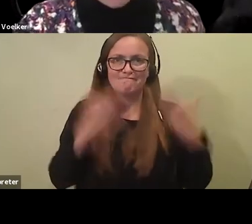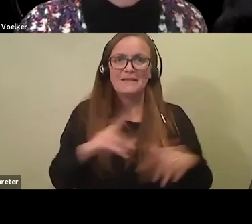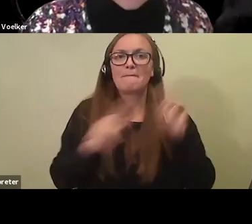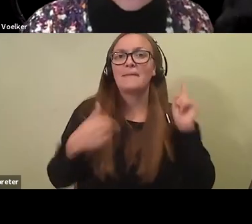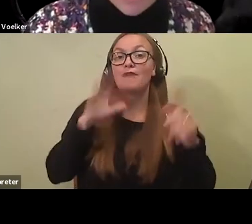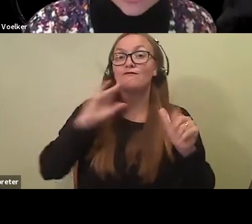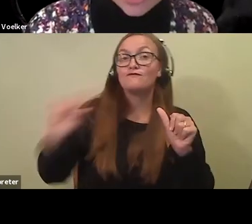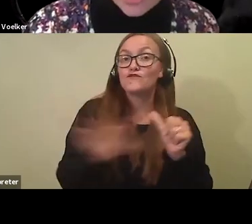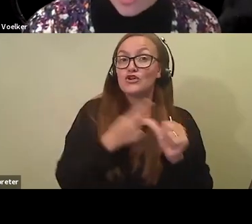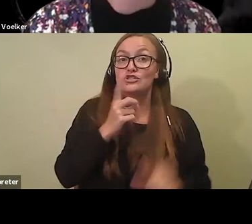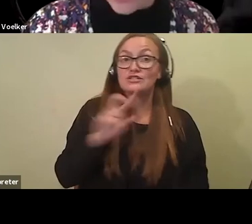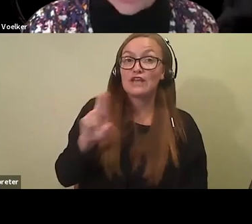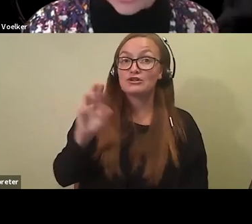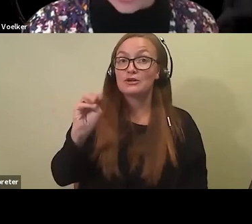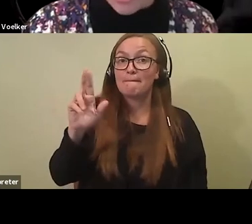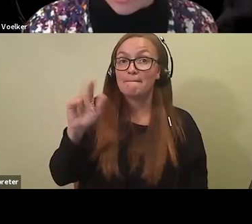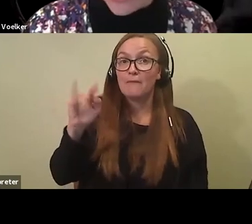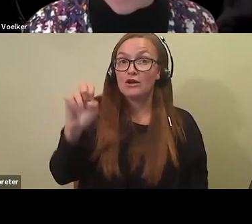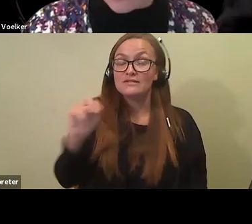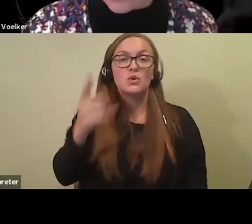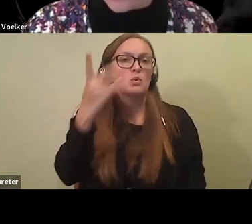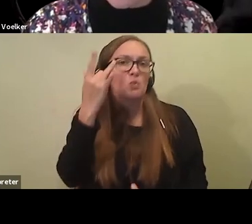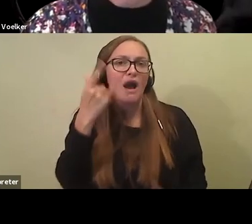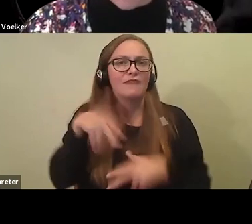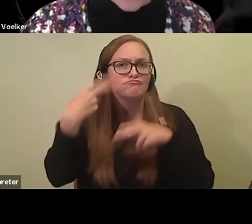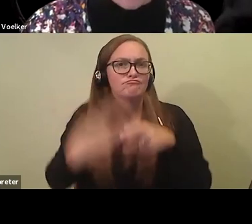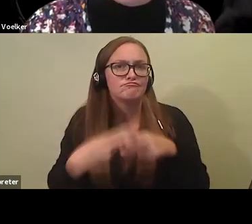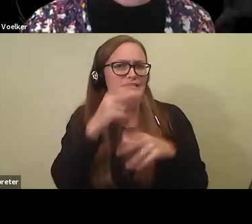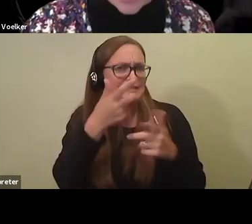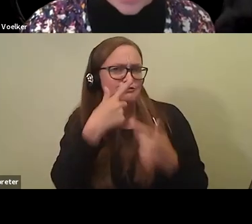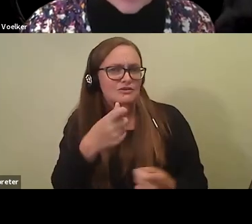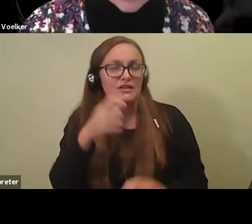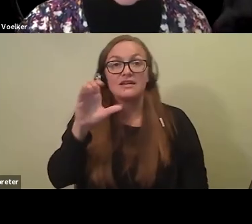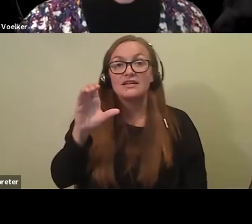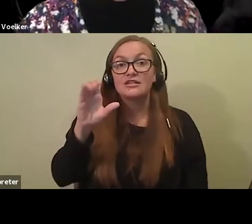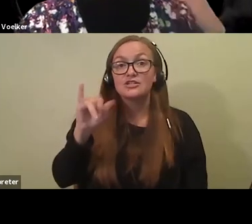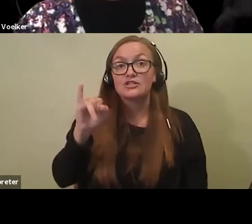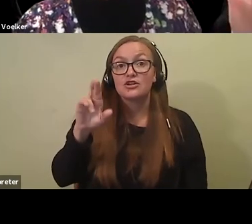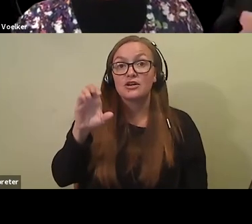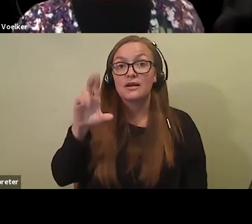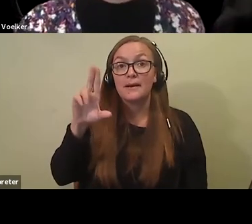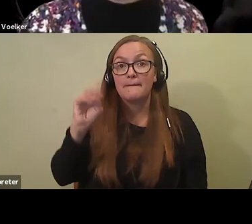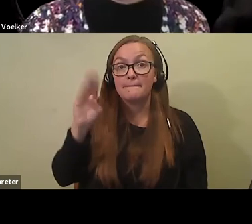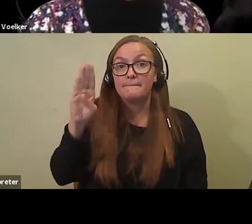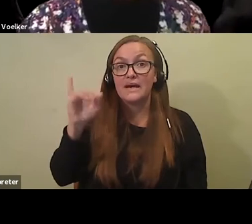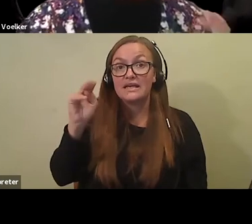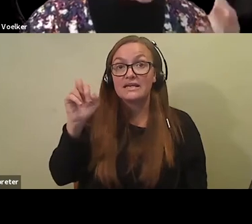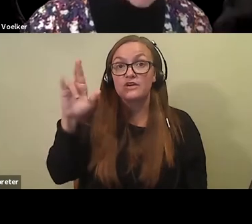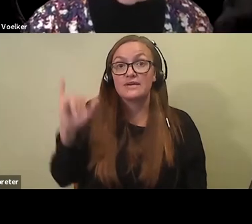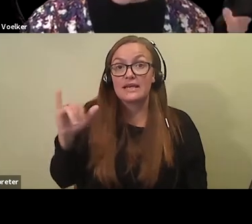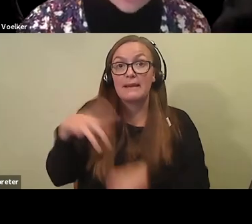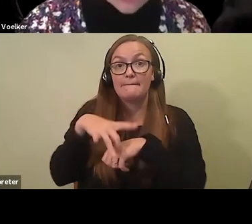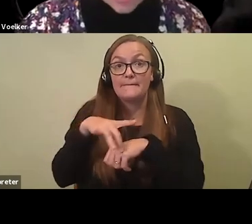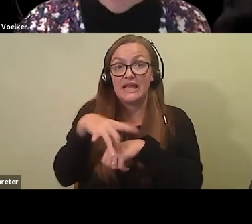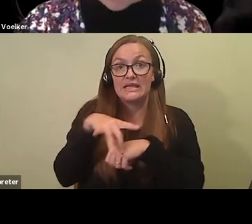Dr. Martin, because you mentioned a very interesting concept, these circumbinary planets like Tatooine. So we know that